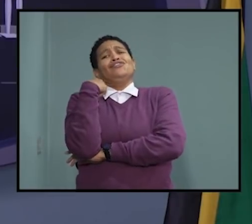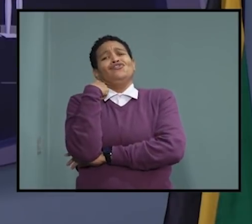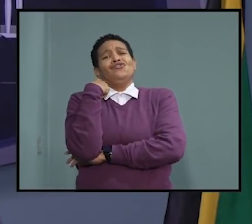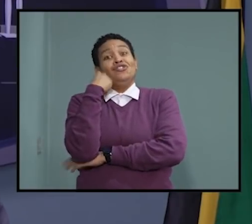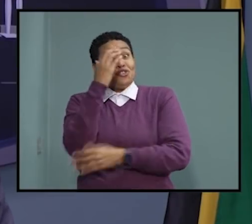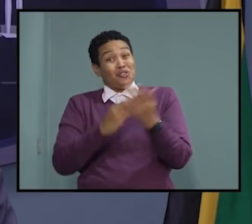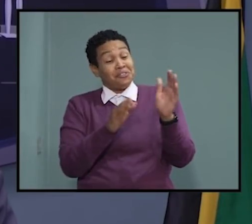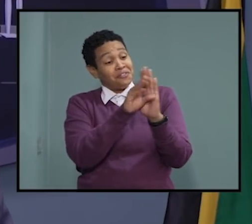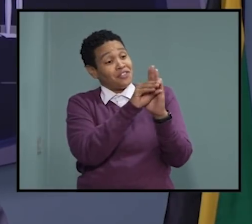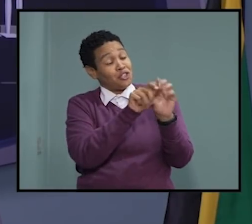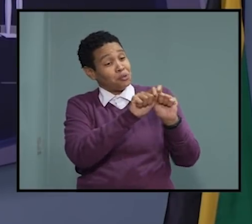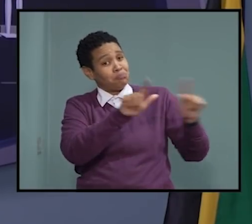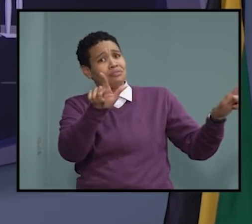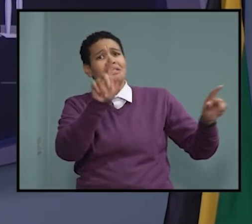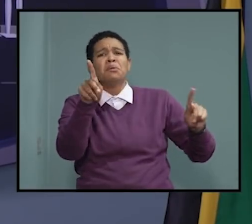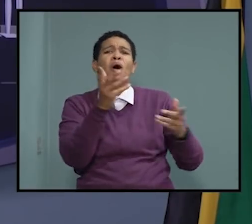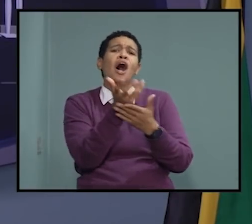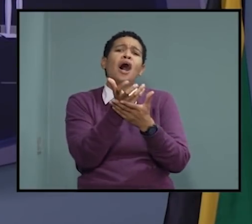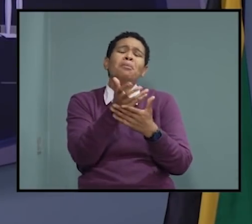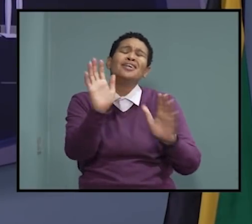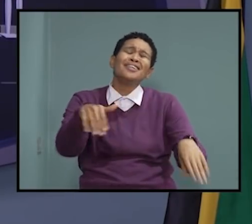circulating where there is an appeal.